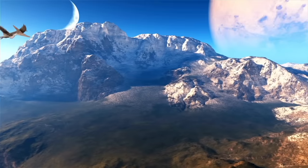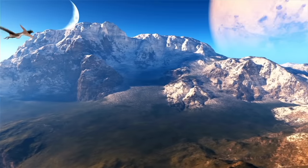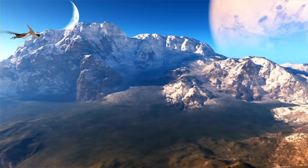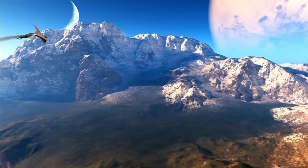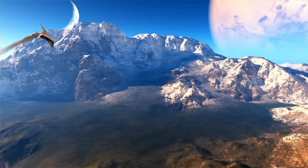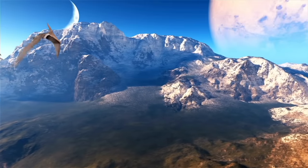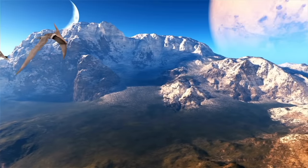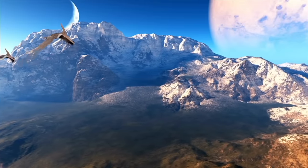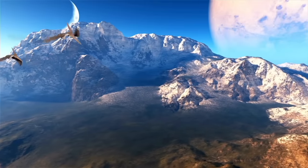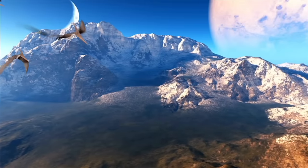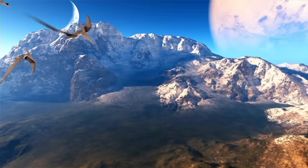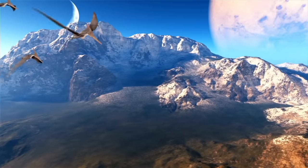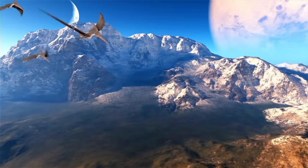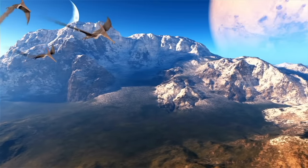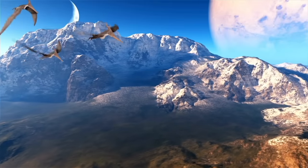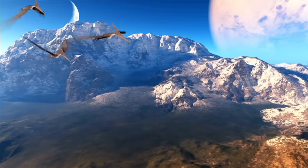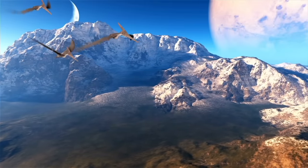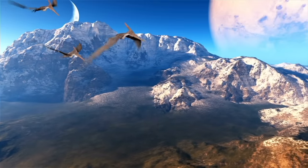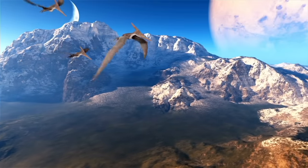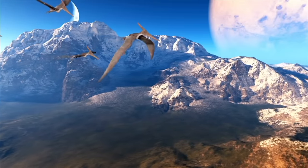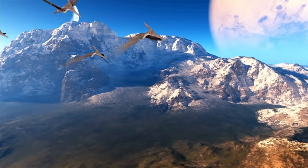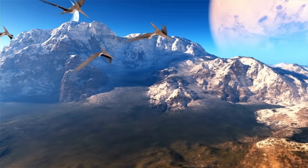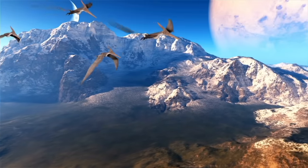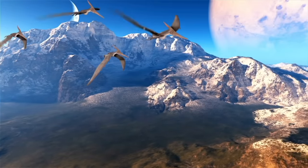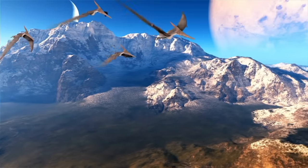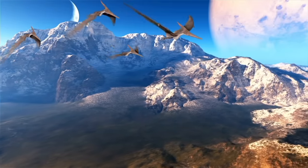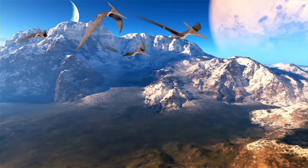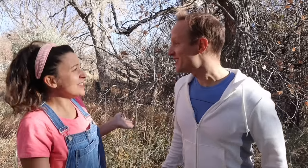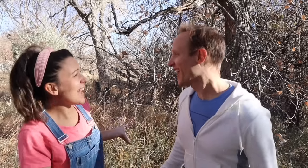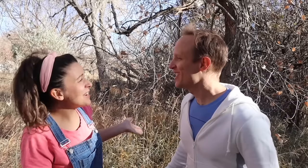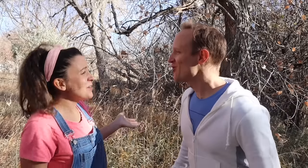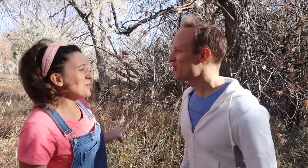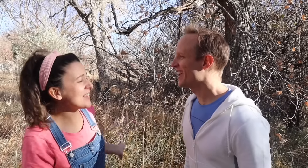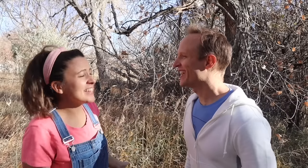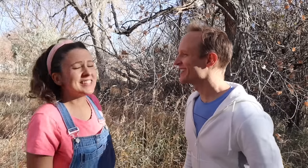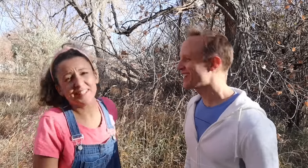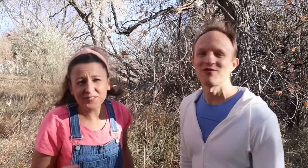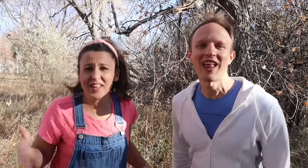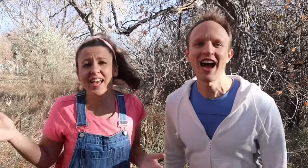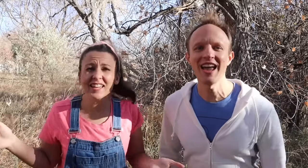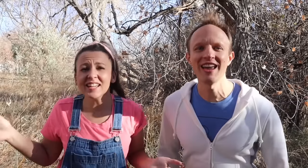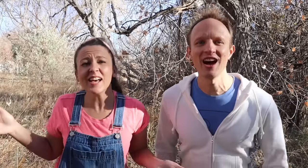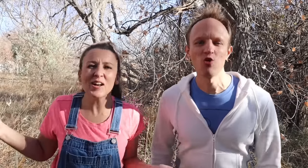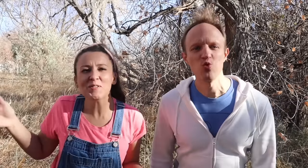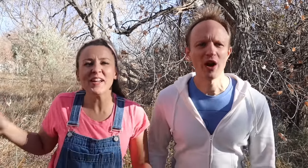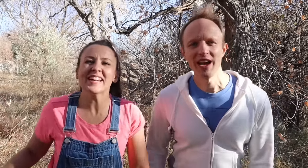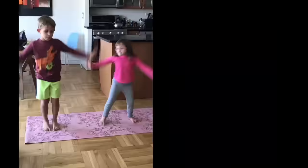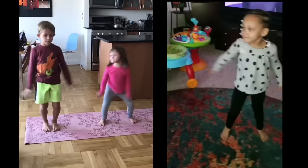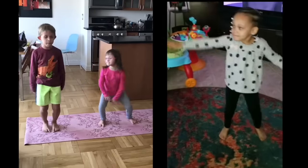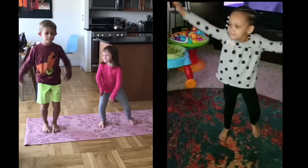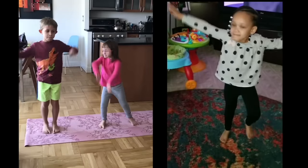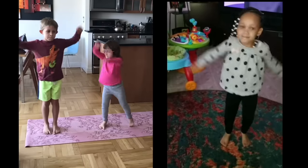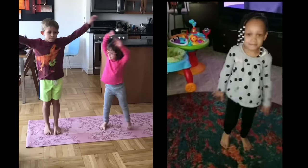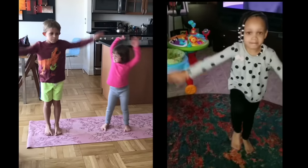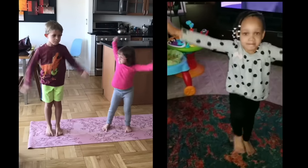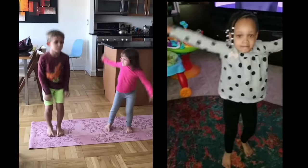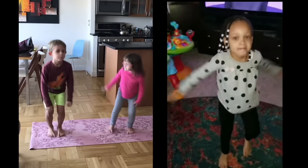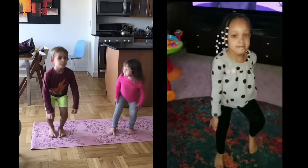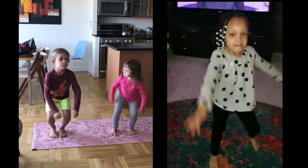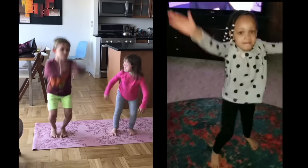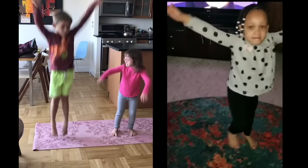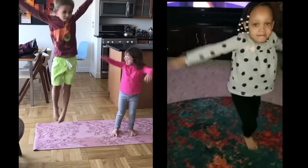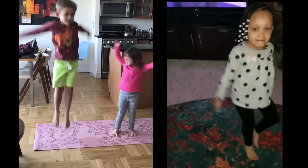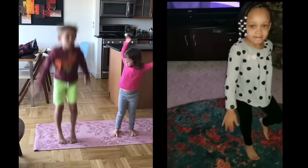Some of them preferred to fly. They'd spread their dino wings and fly away.